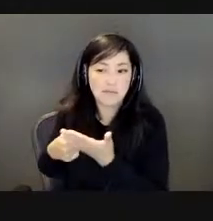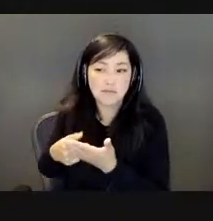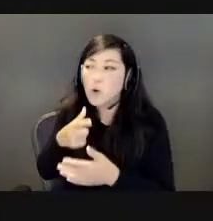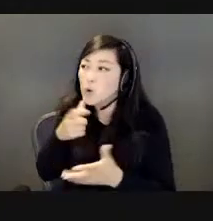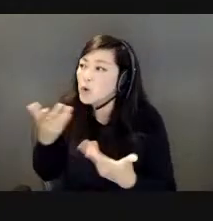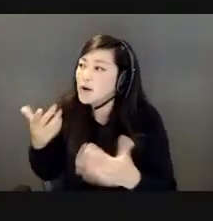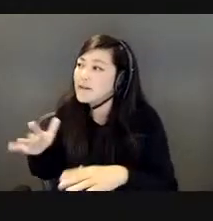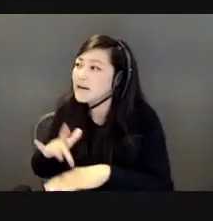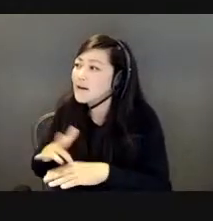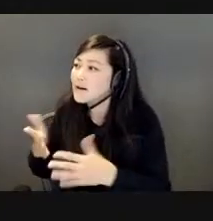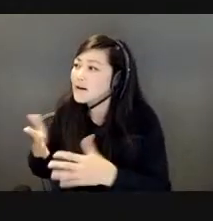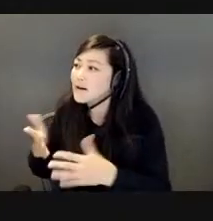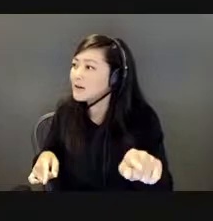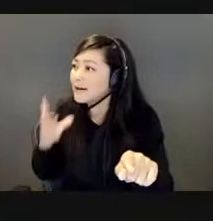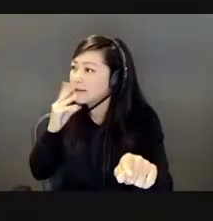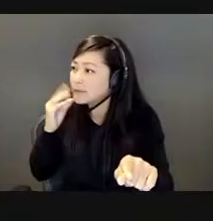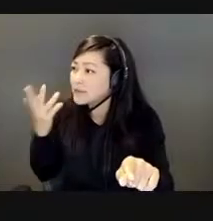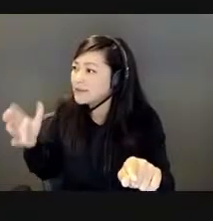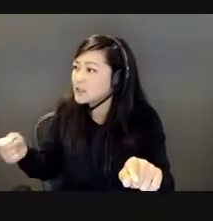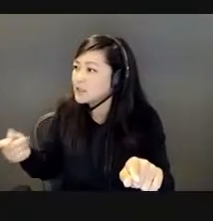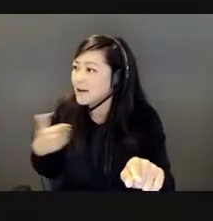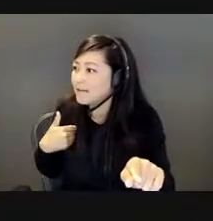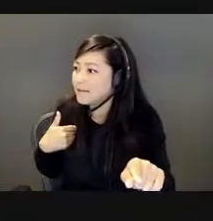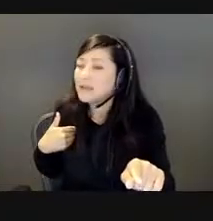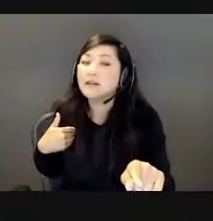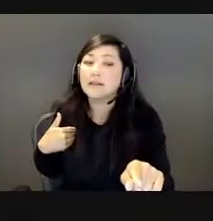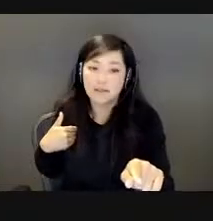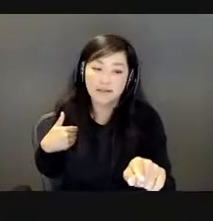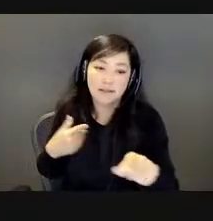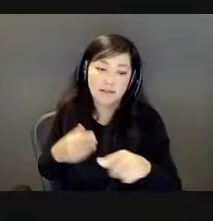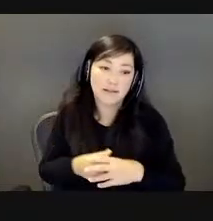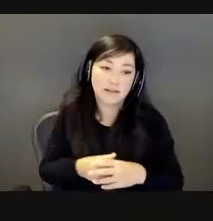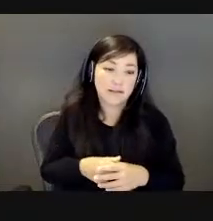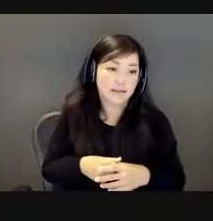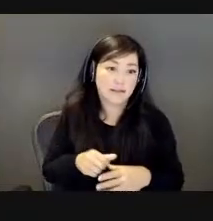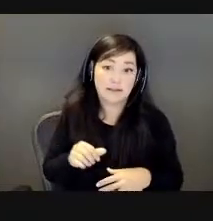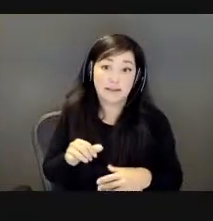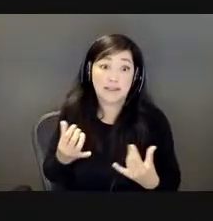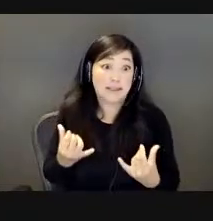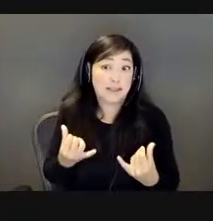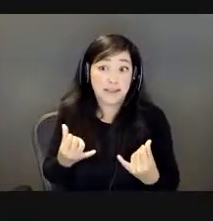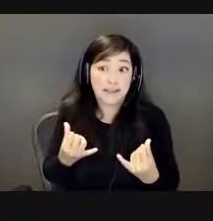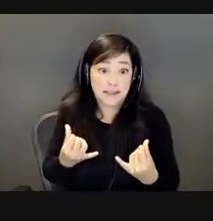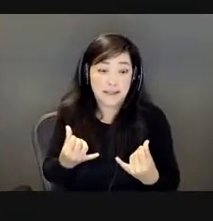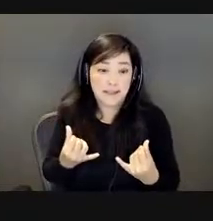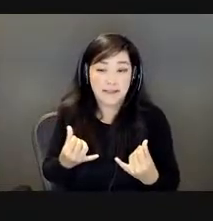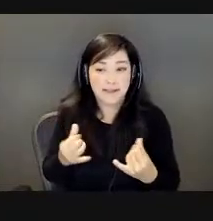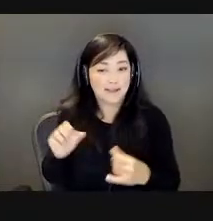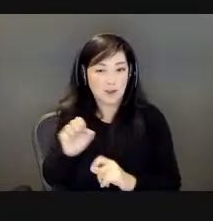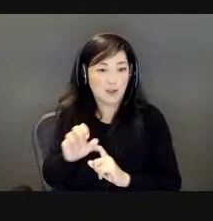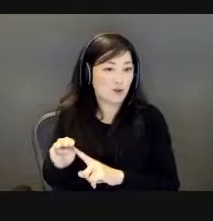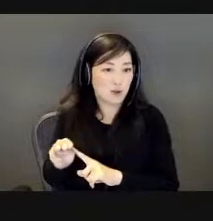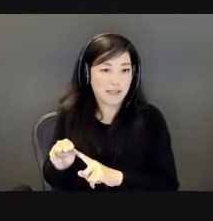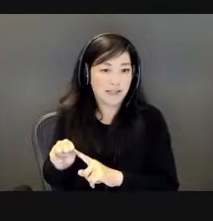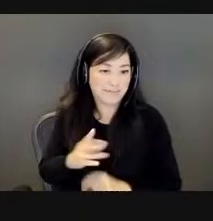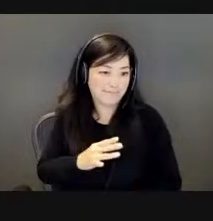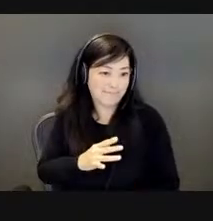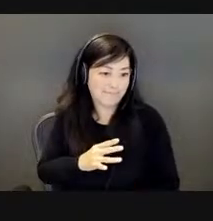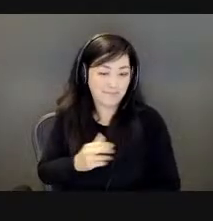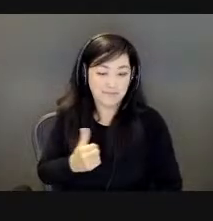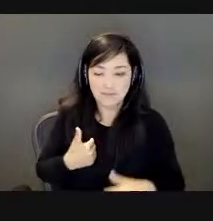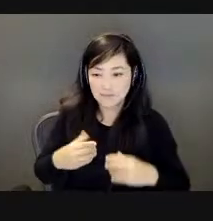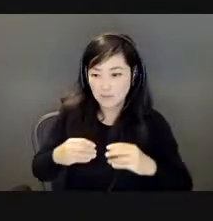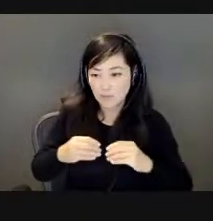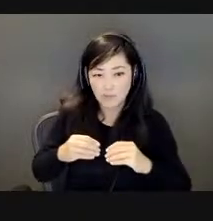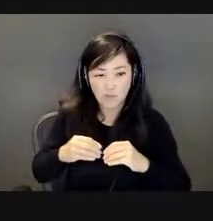done this. And so it's always a lot of different circles. And nowadays with social media, there's a lot more access along